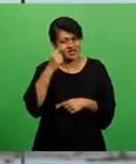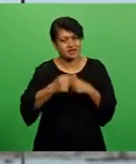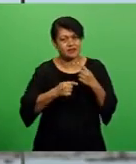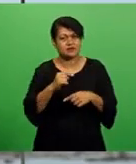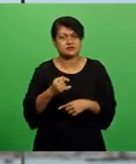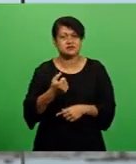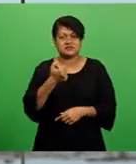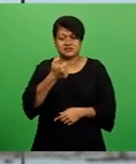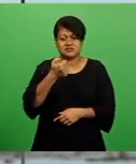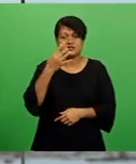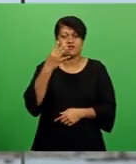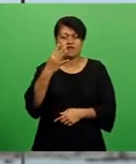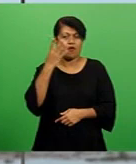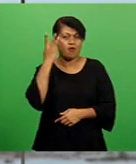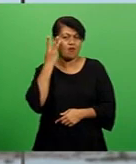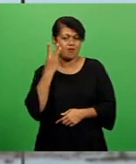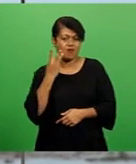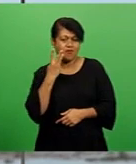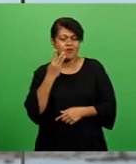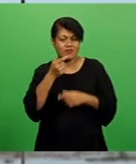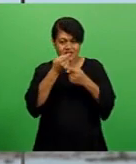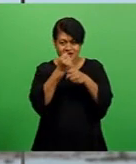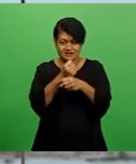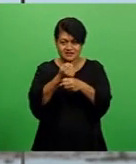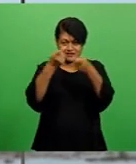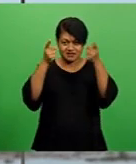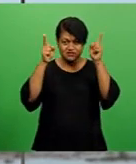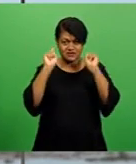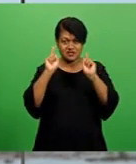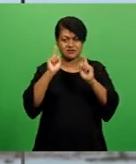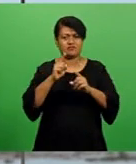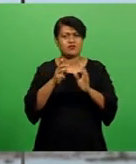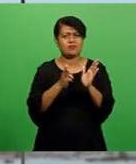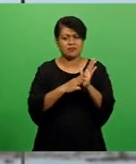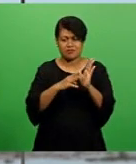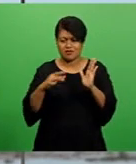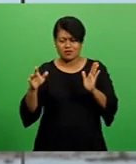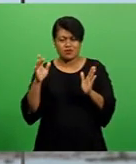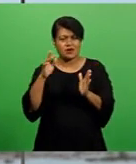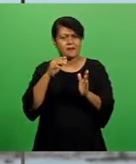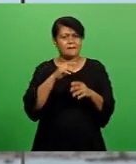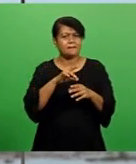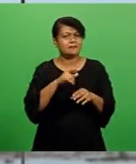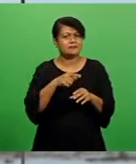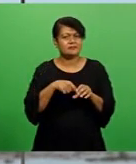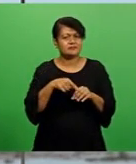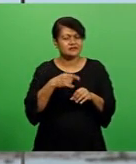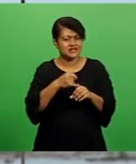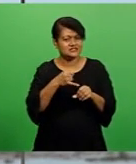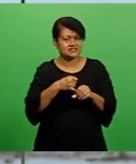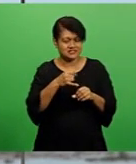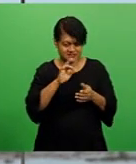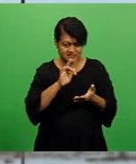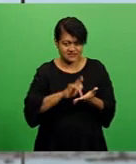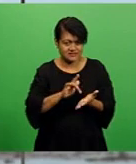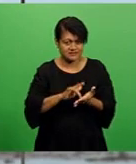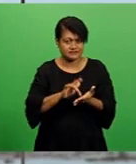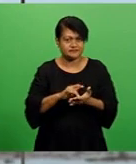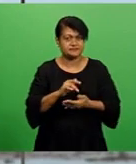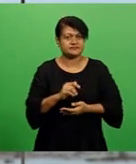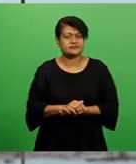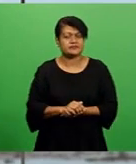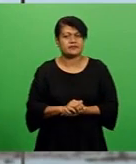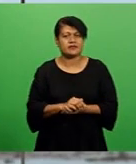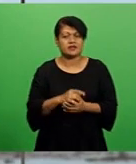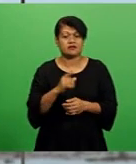64 women today graduated from the Makoi Women's Vocational Center, with some certified as caregivers. Head trainer May-Marie Taito says this